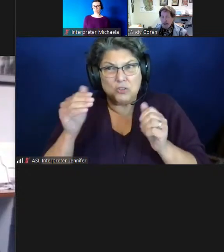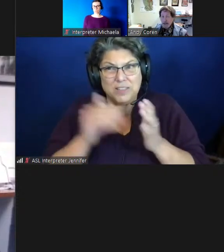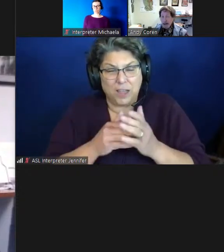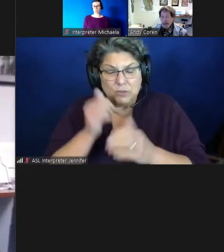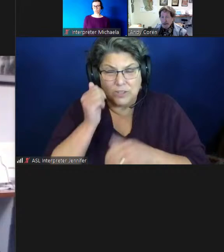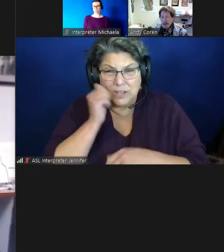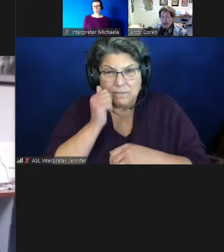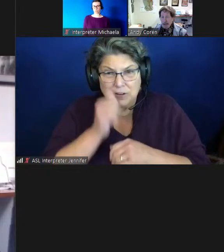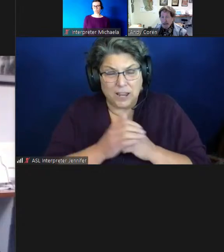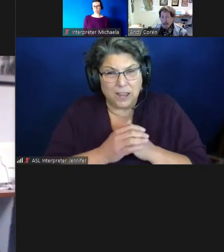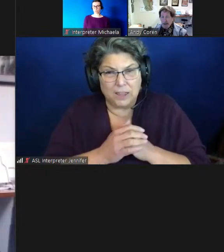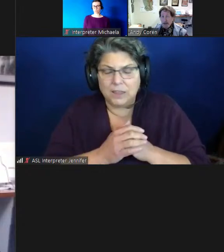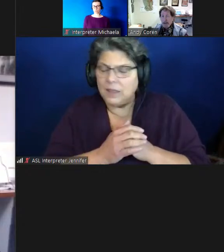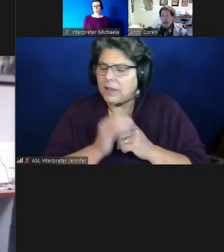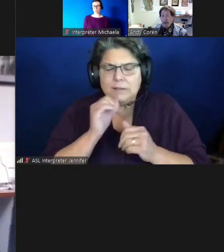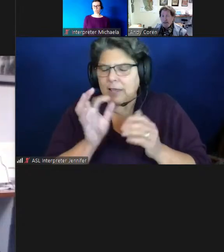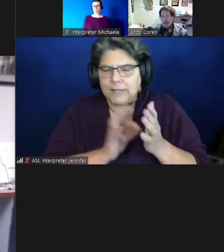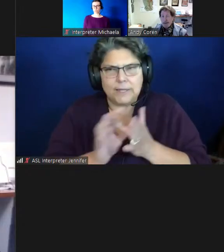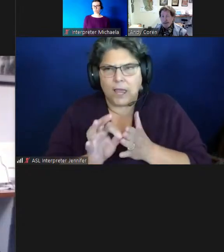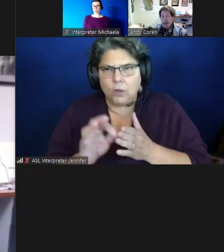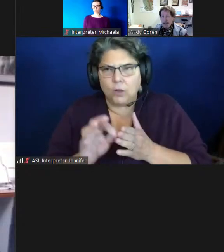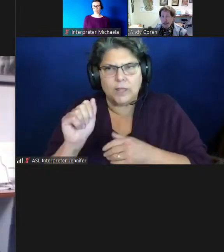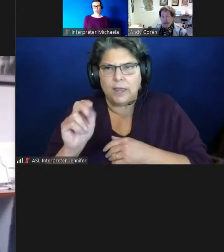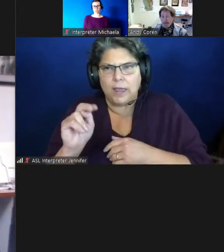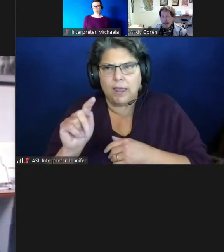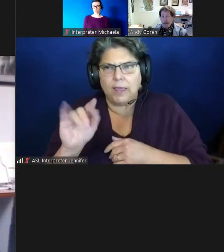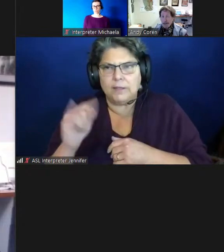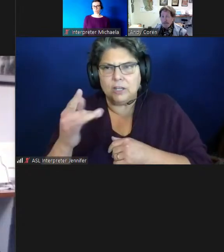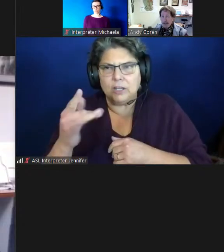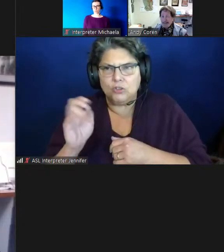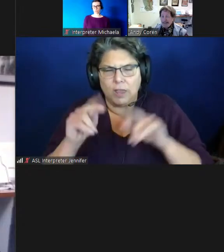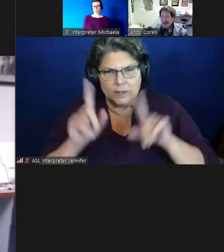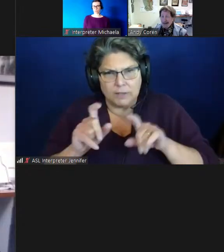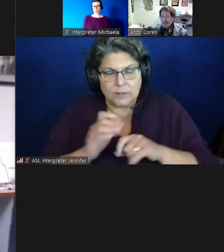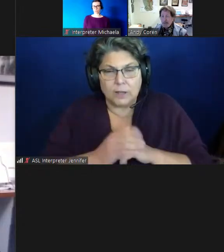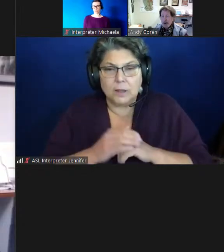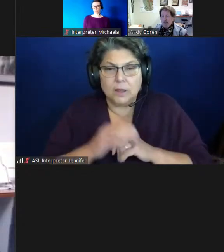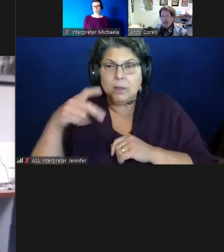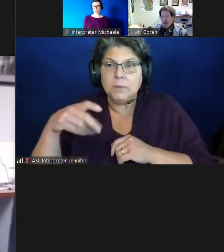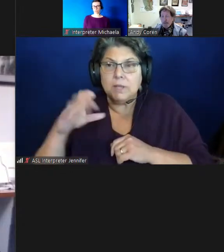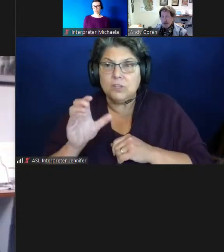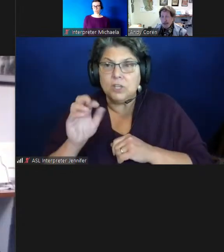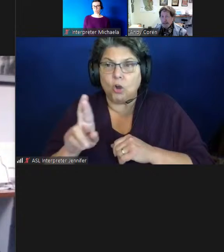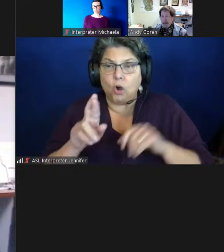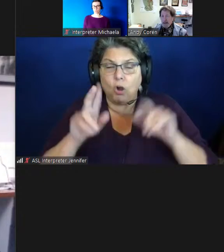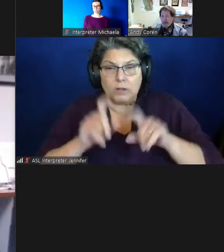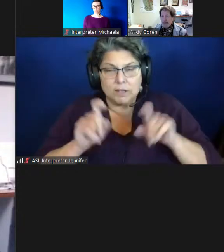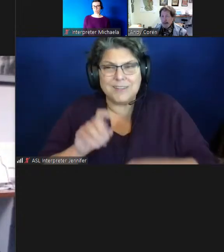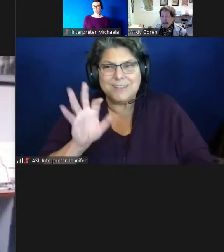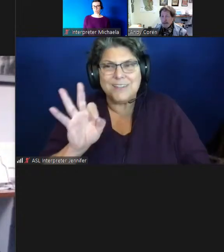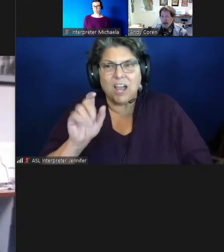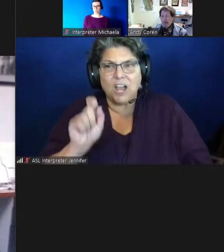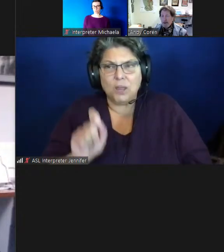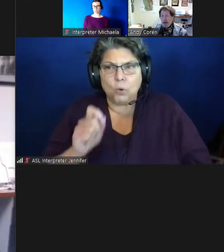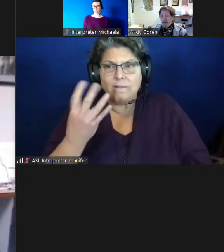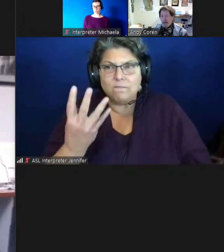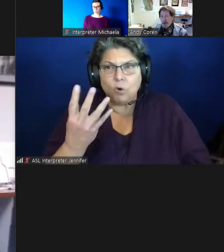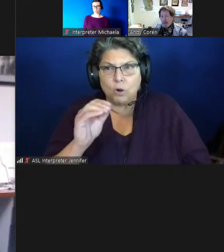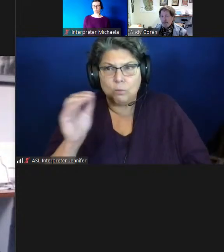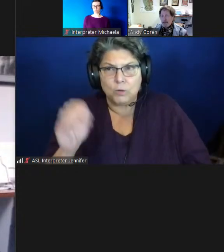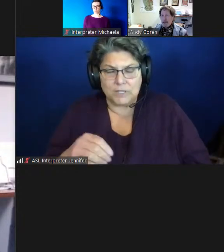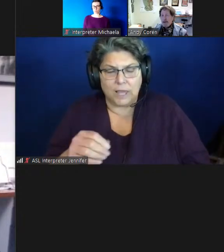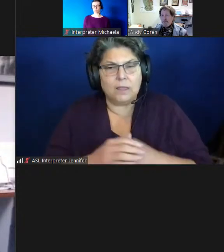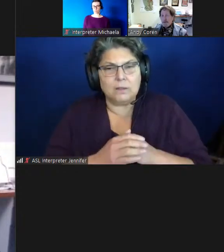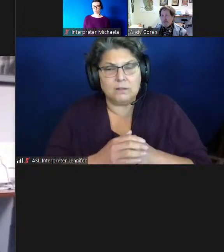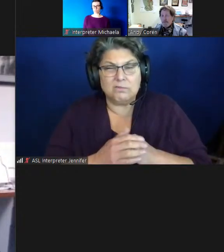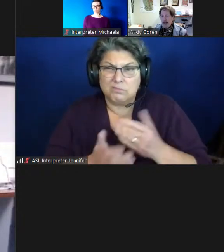not count the antigen testing. PCR test positivity is 9.4%, and that is up almost